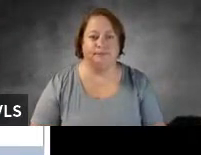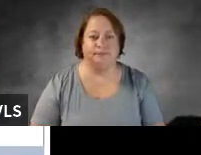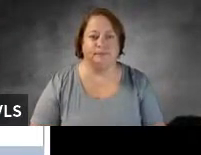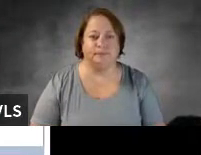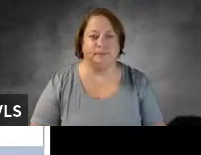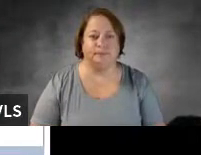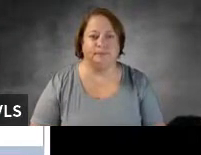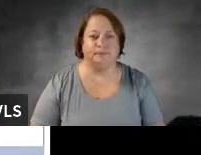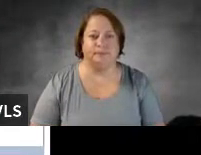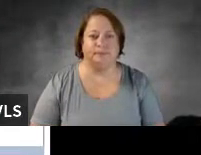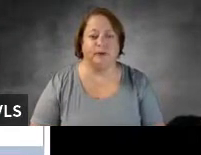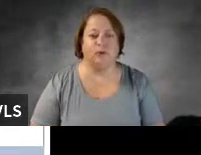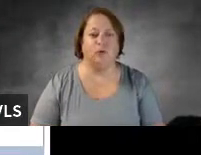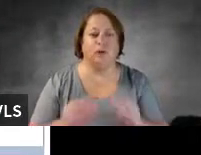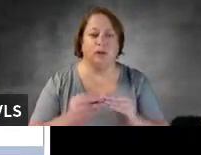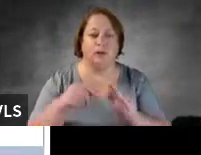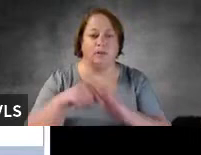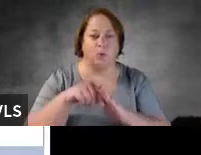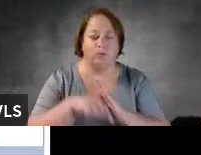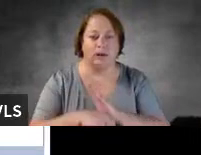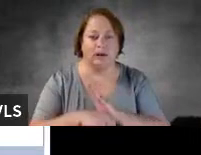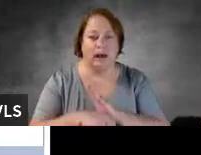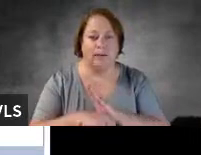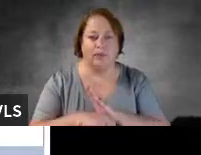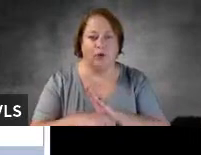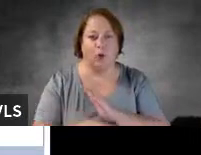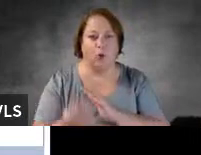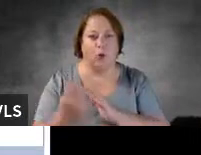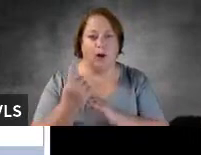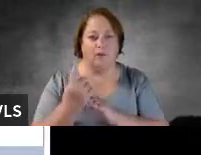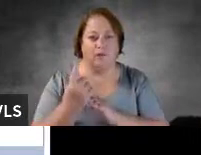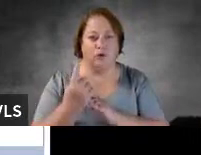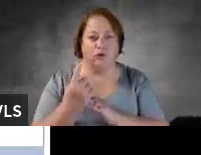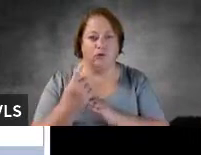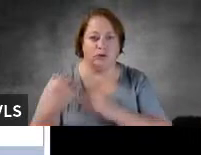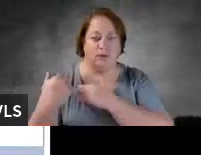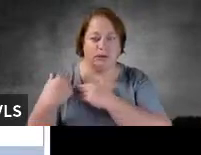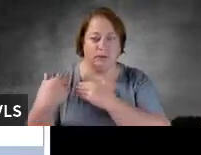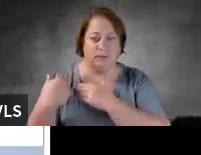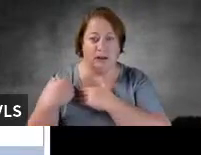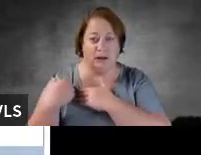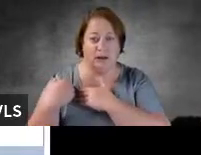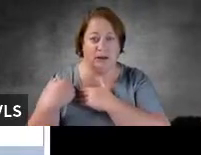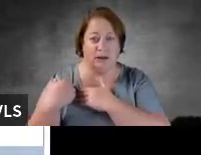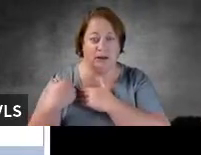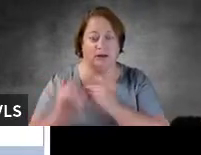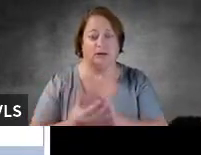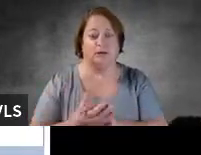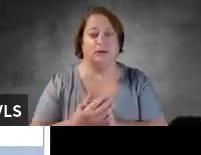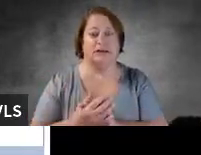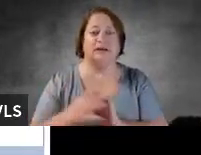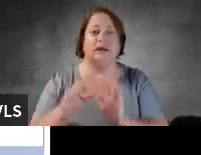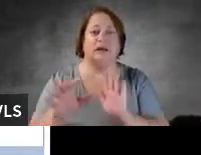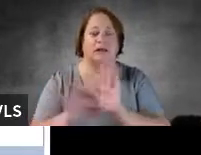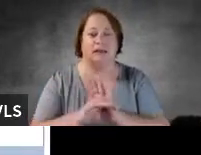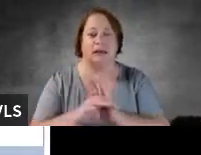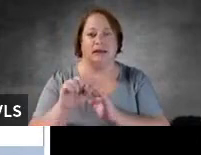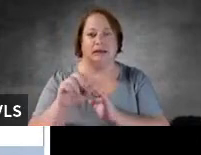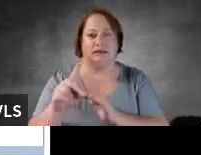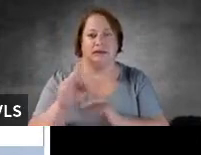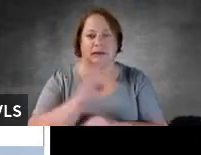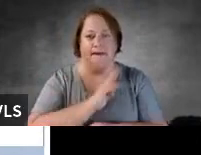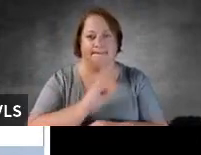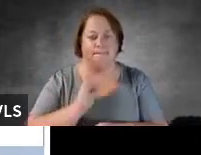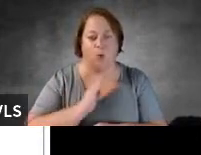And just to go in a little more depth on one of the responsibilities of the governing council, it's electing the SSD board